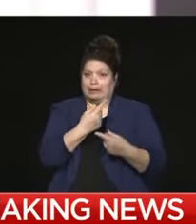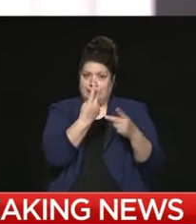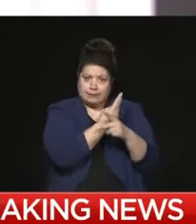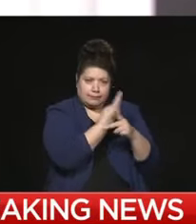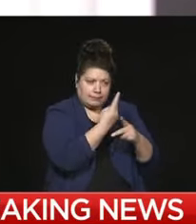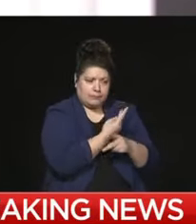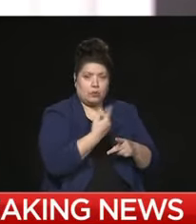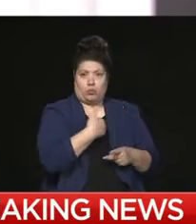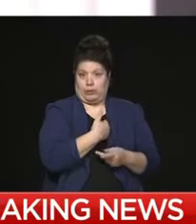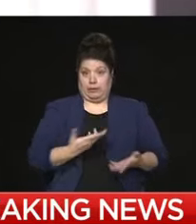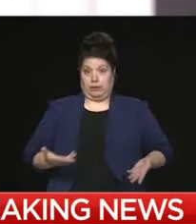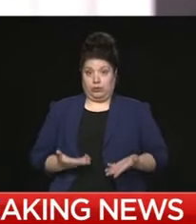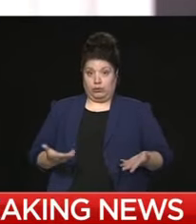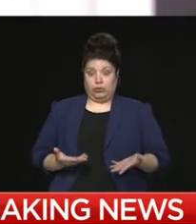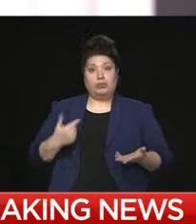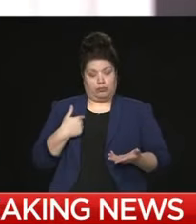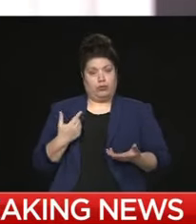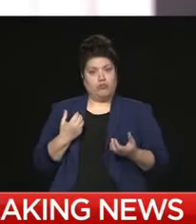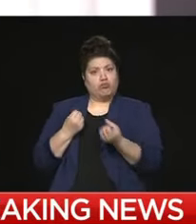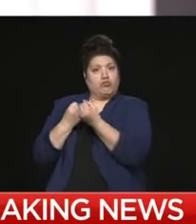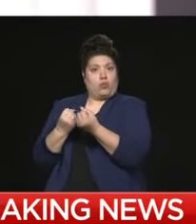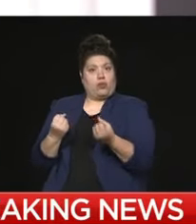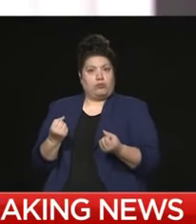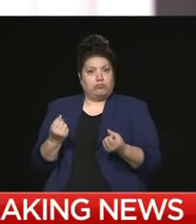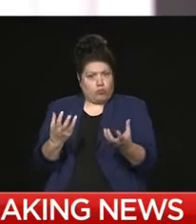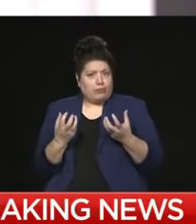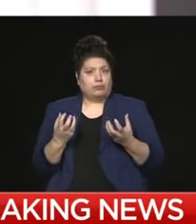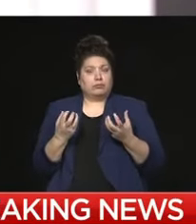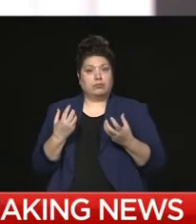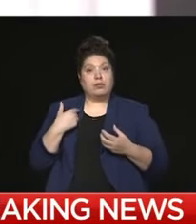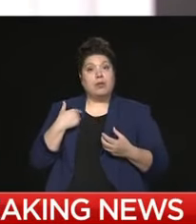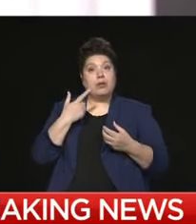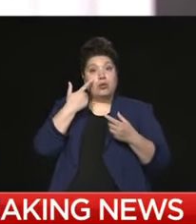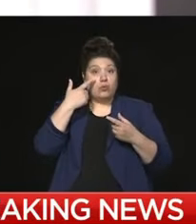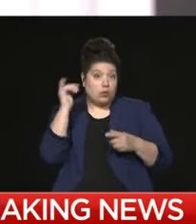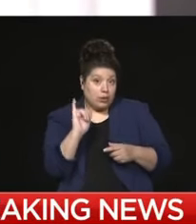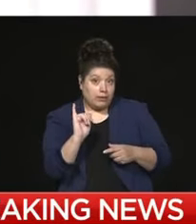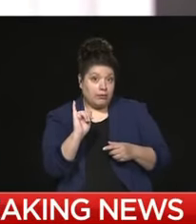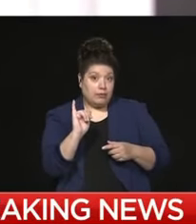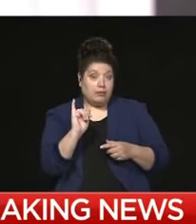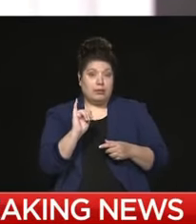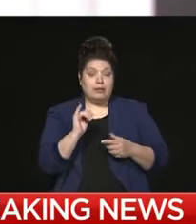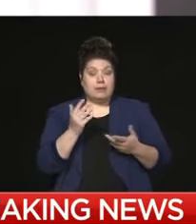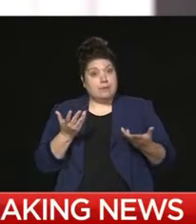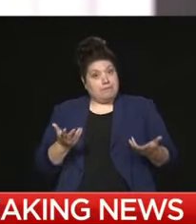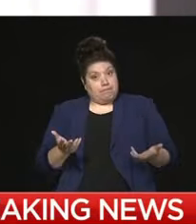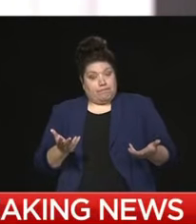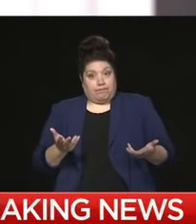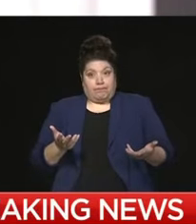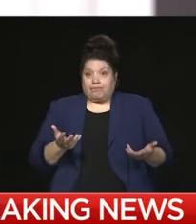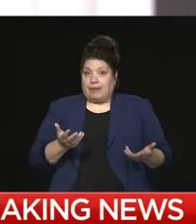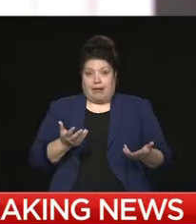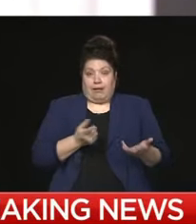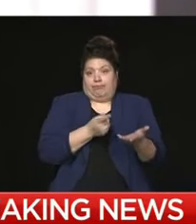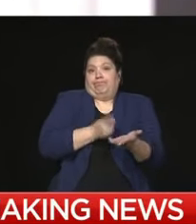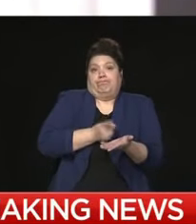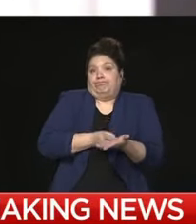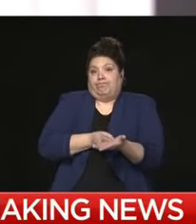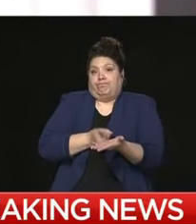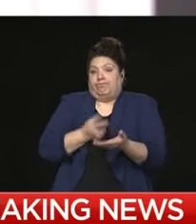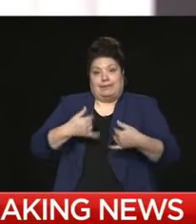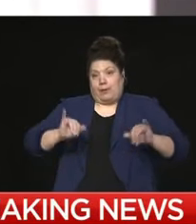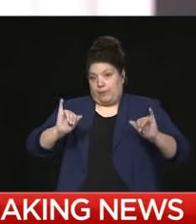We want to help. But exactly what it will look like, we are examining this. So you